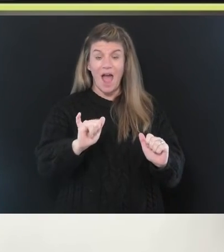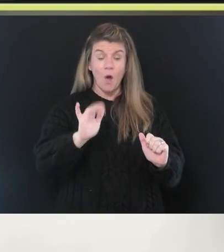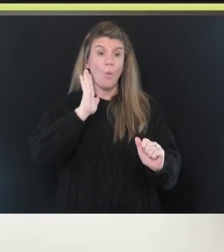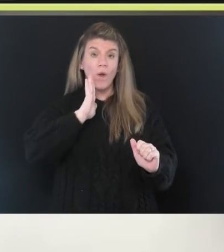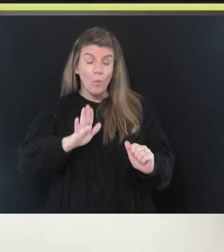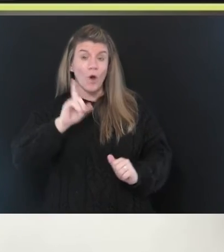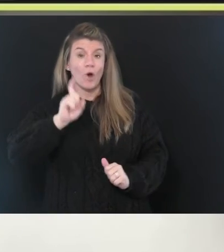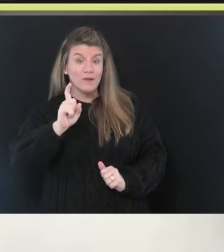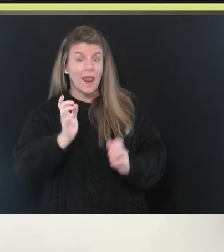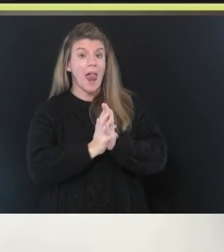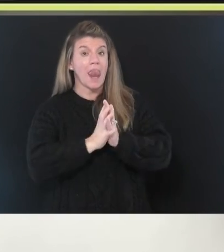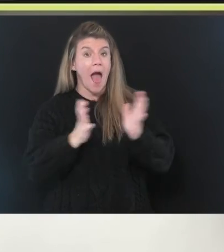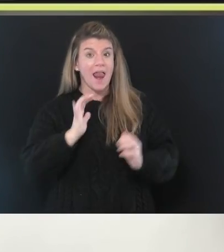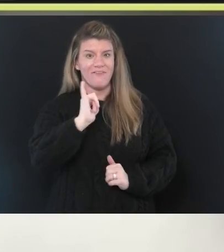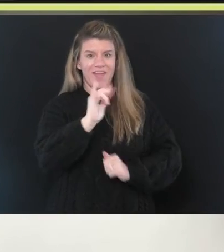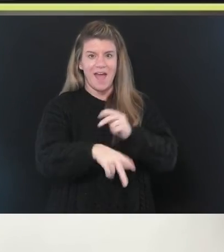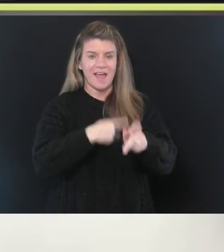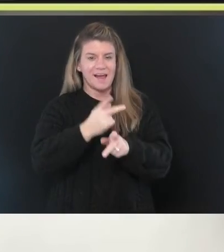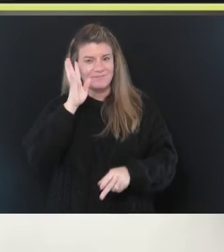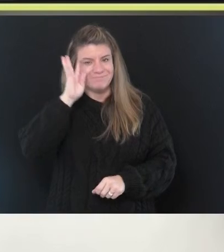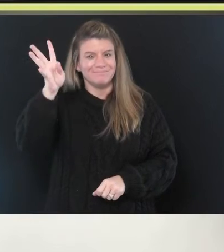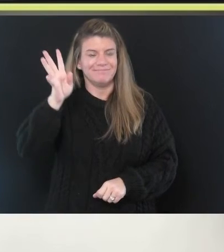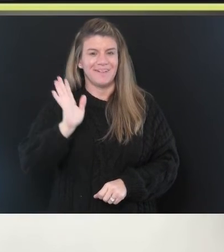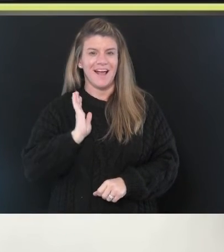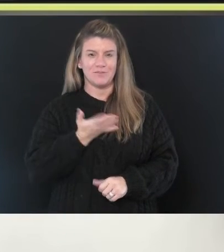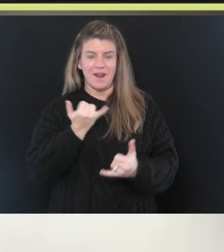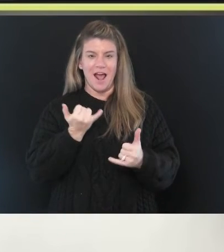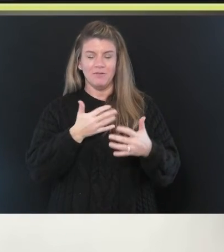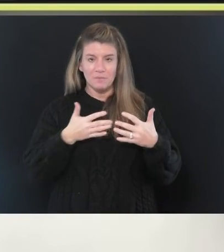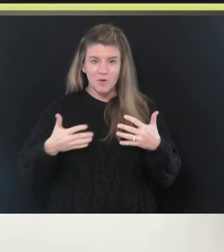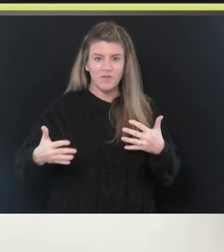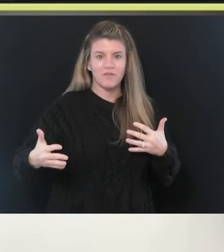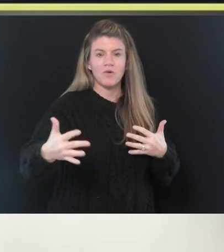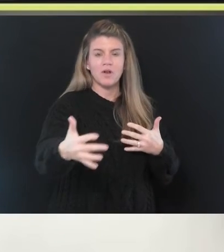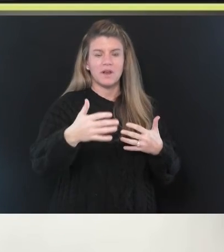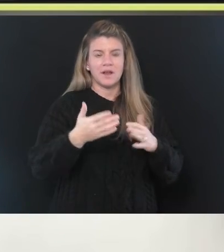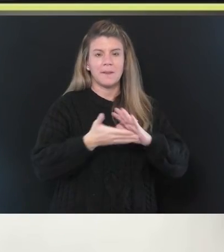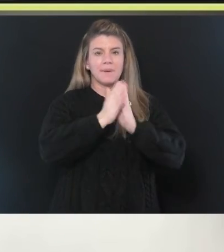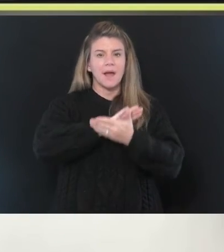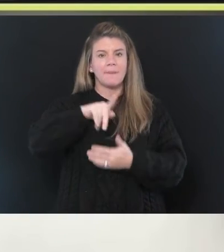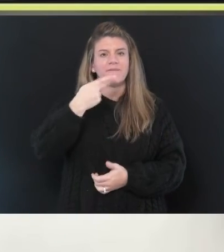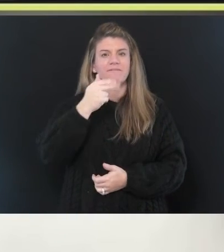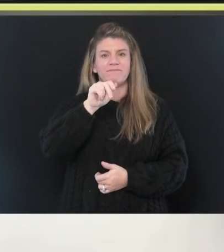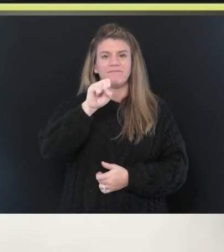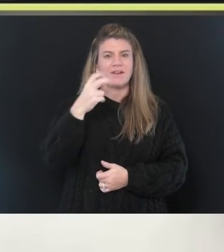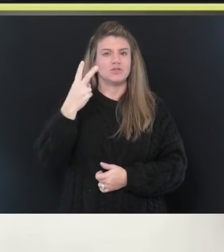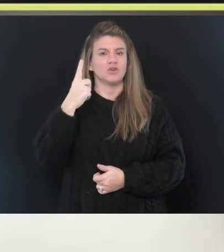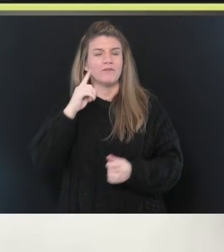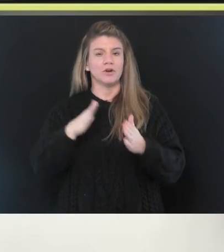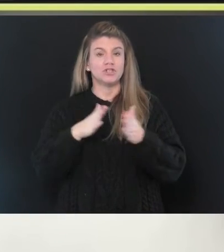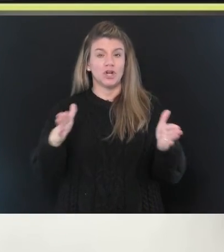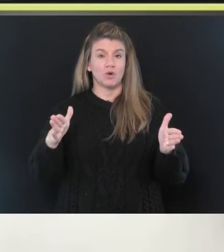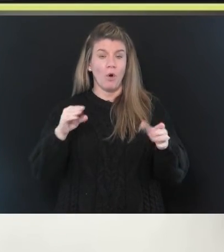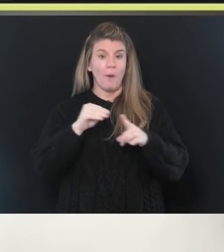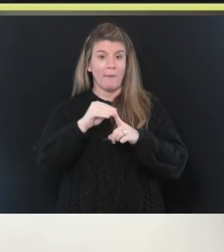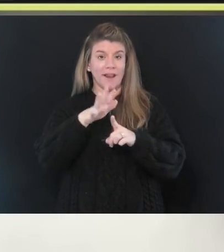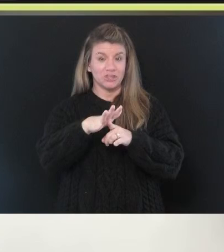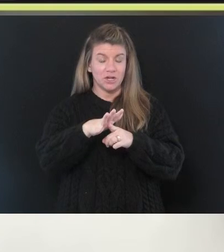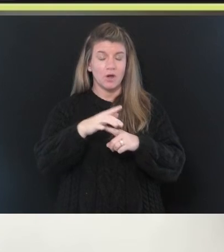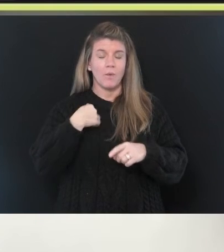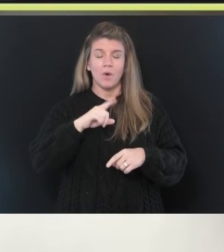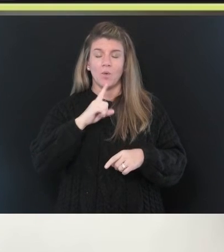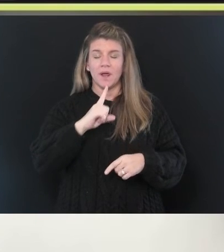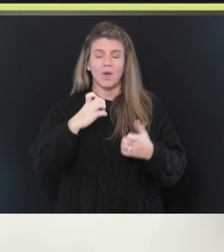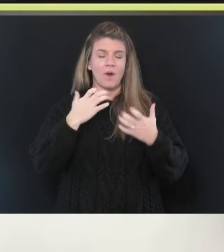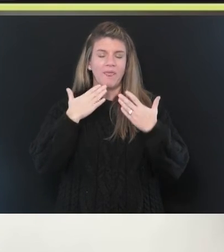of innovation like that going forward as we get into phase 2 and the general population in particular. And we thank him